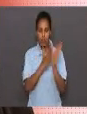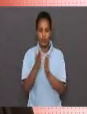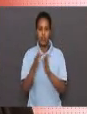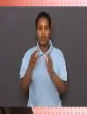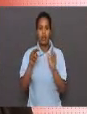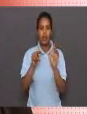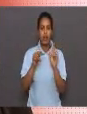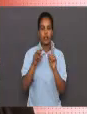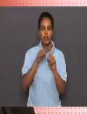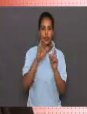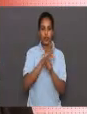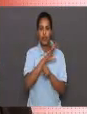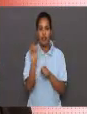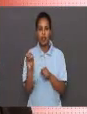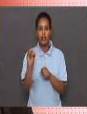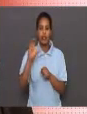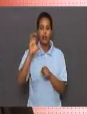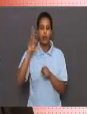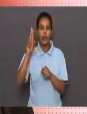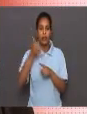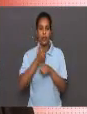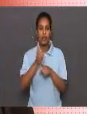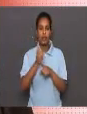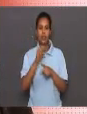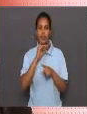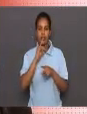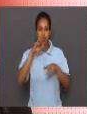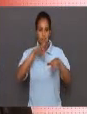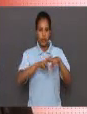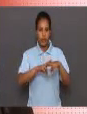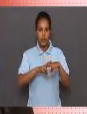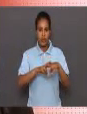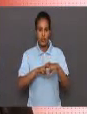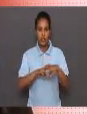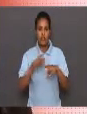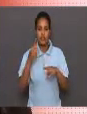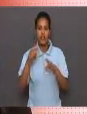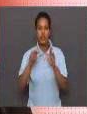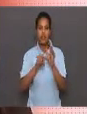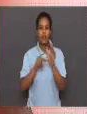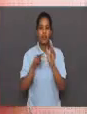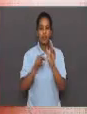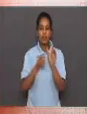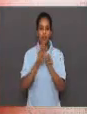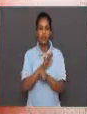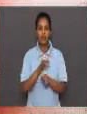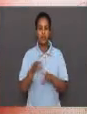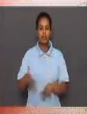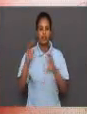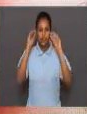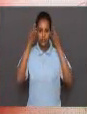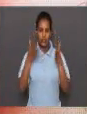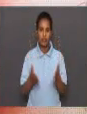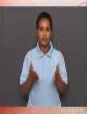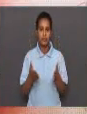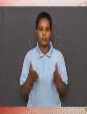the anode and copper metal is deposited at the cathode.